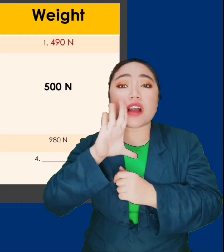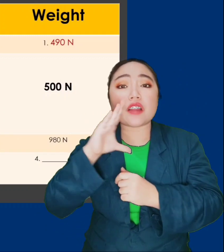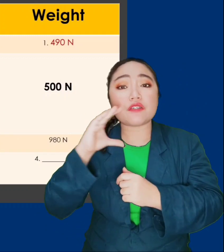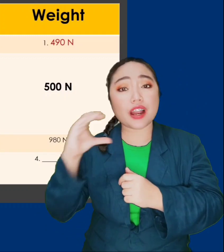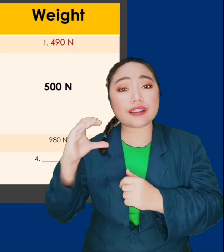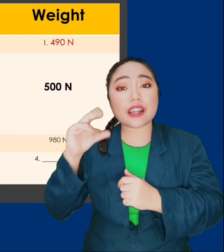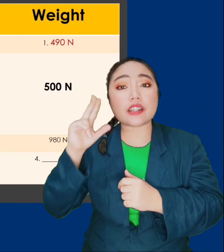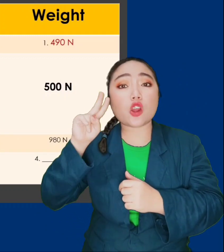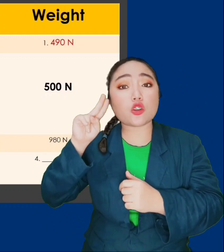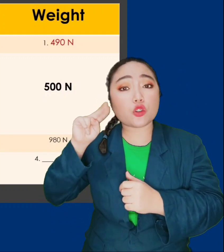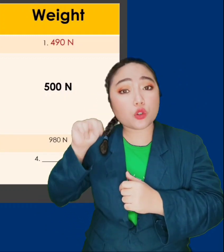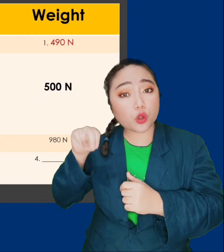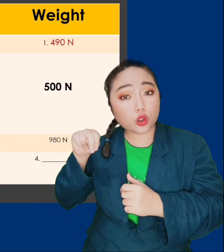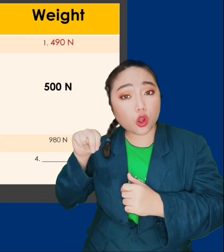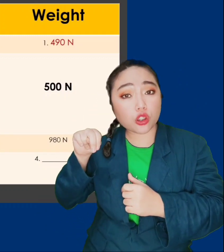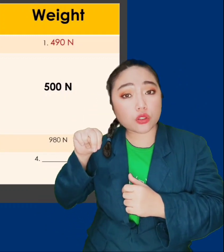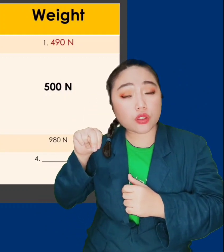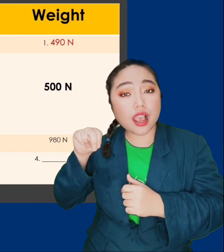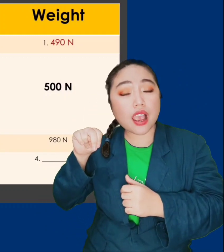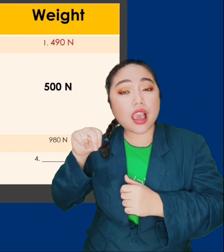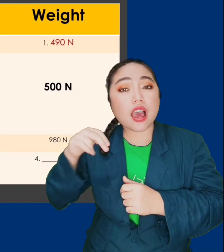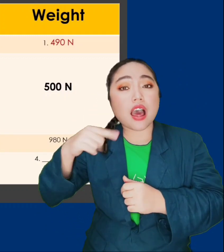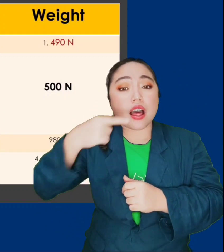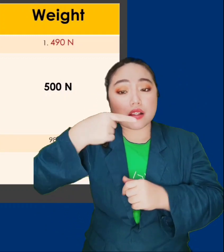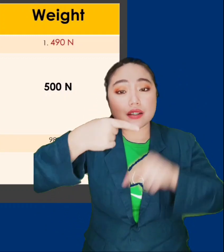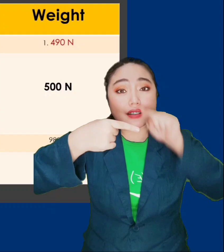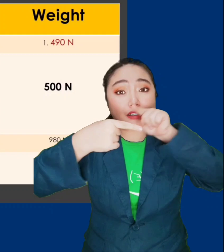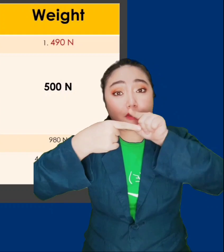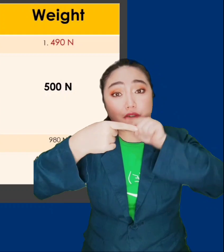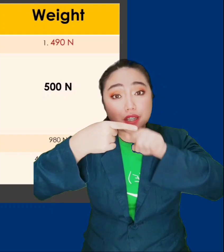divided by gravity. So 500 Newton